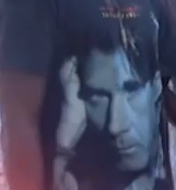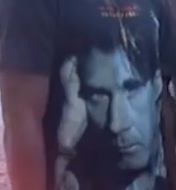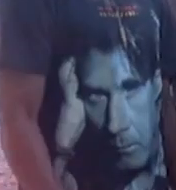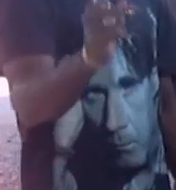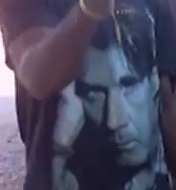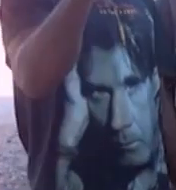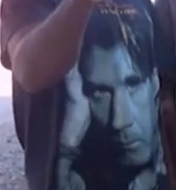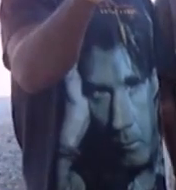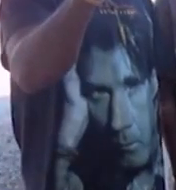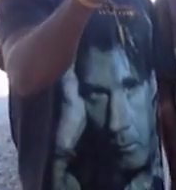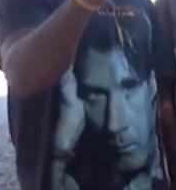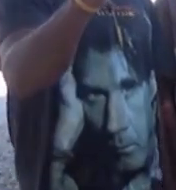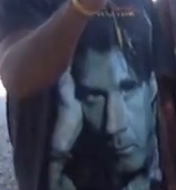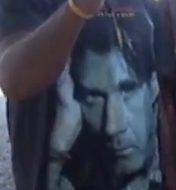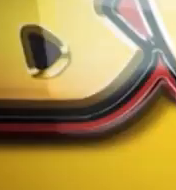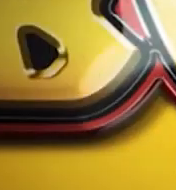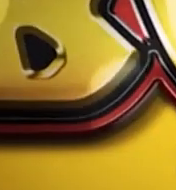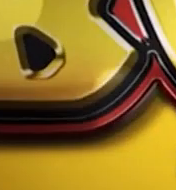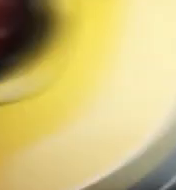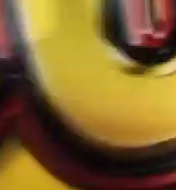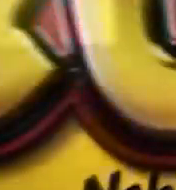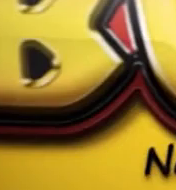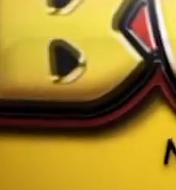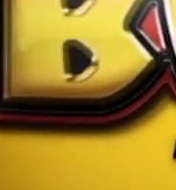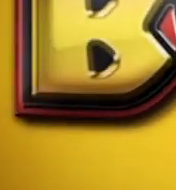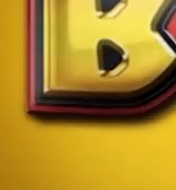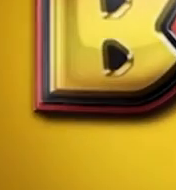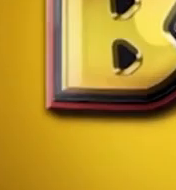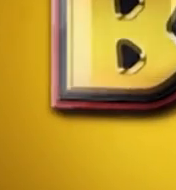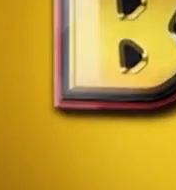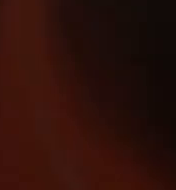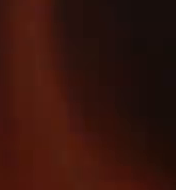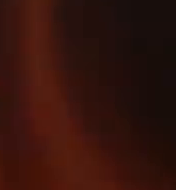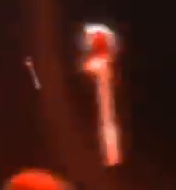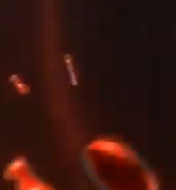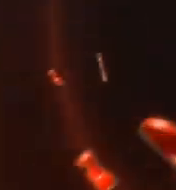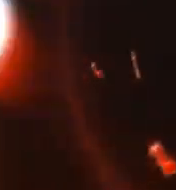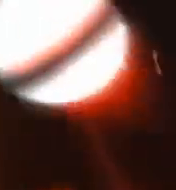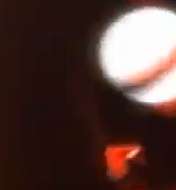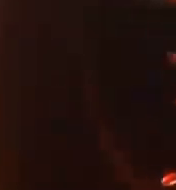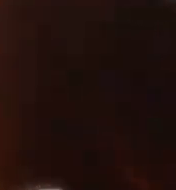FM number 2 NSR. Bulletin FM number 2 NSR.